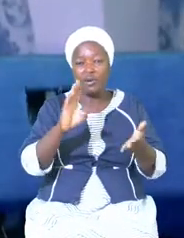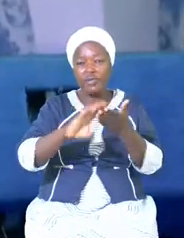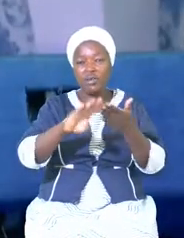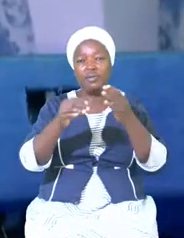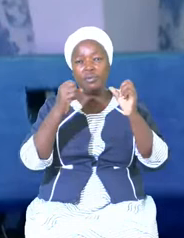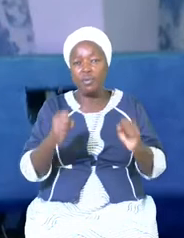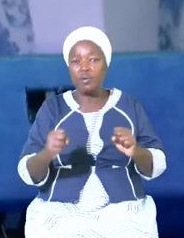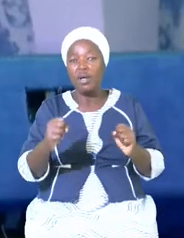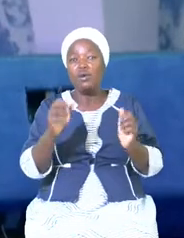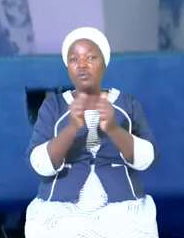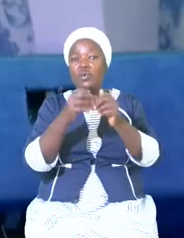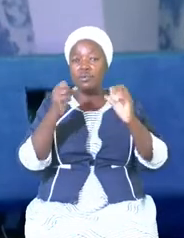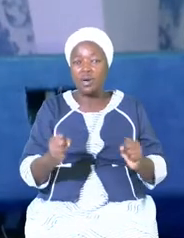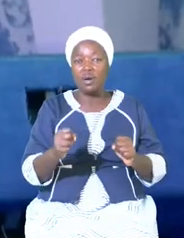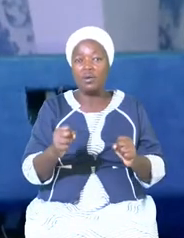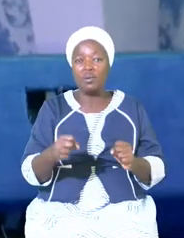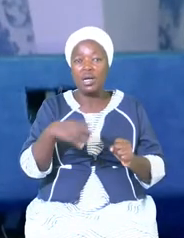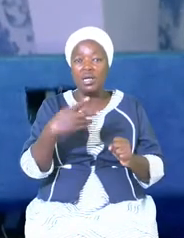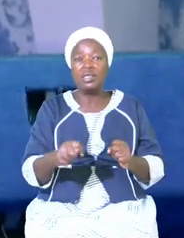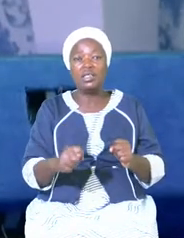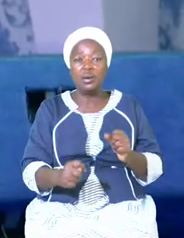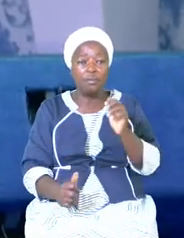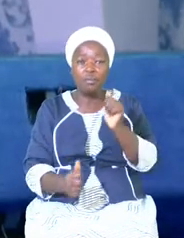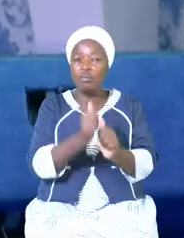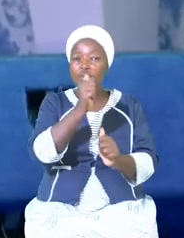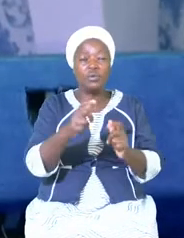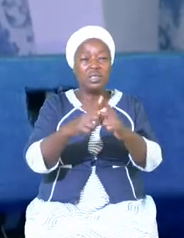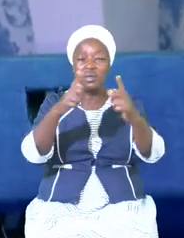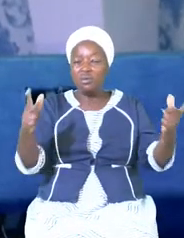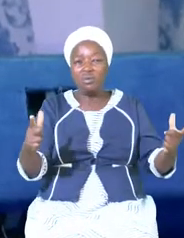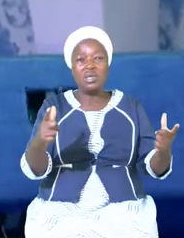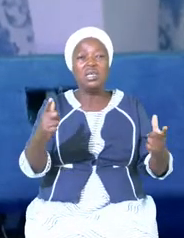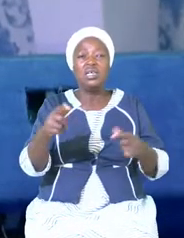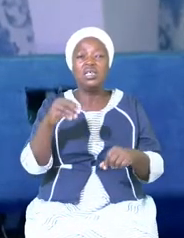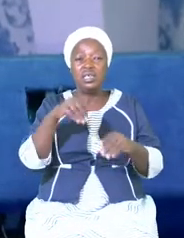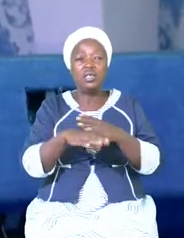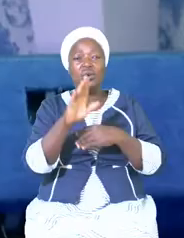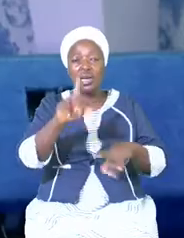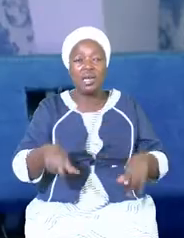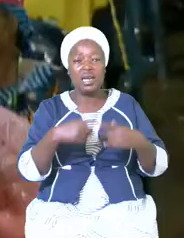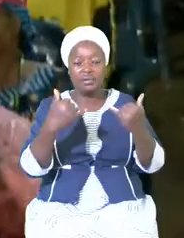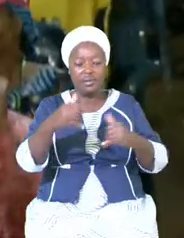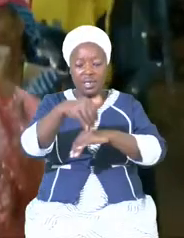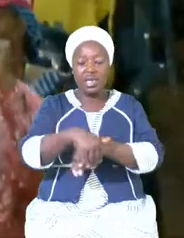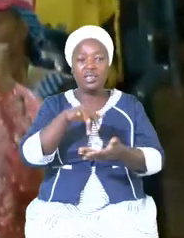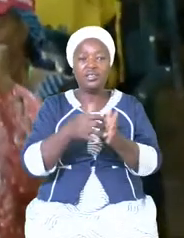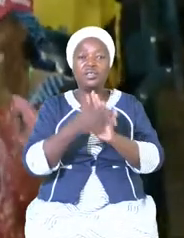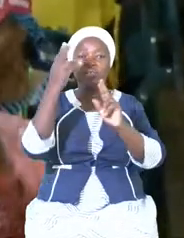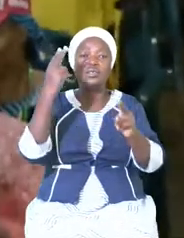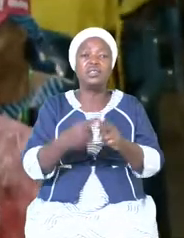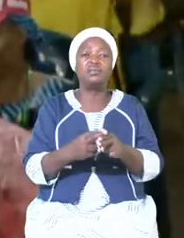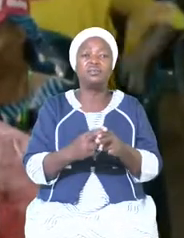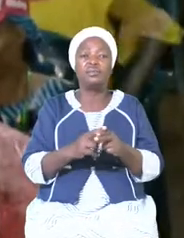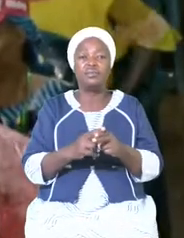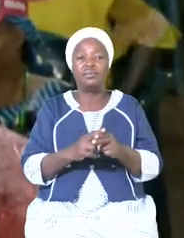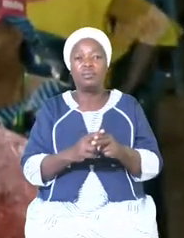with power demonstrable in your life tonight, in Jesus' name. It's